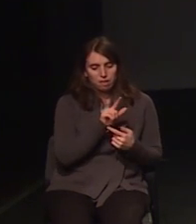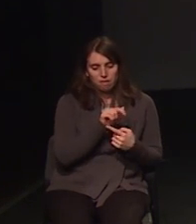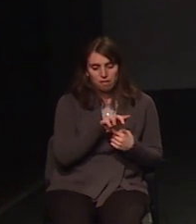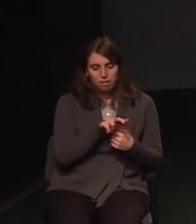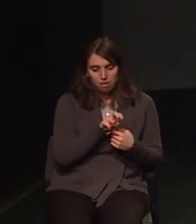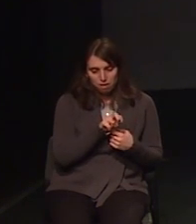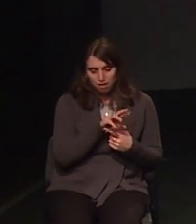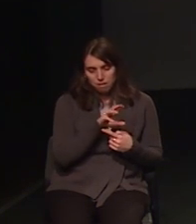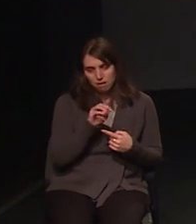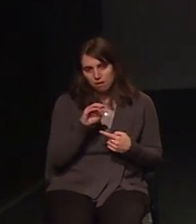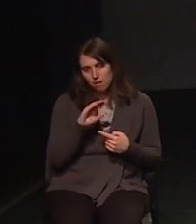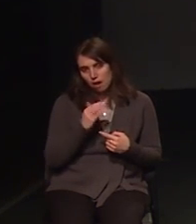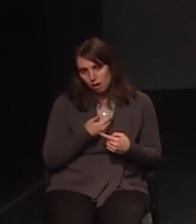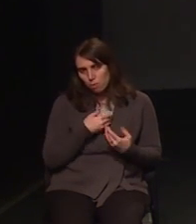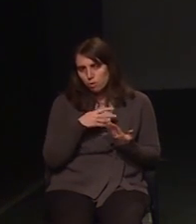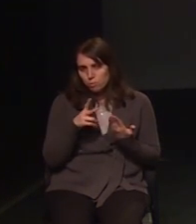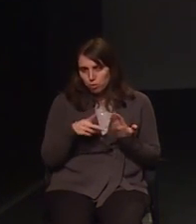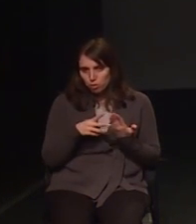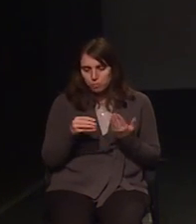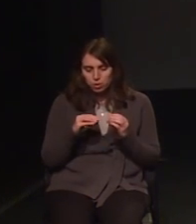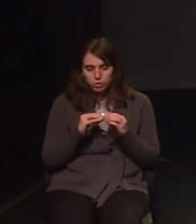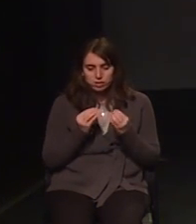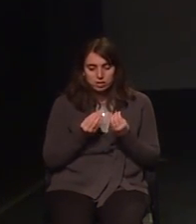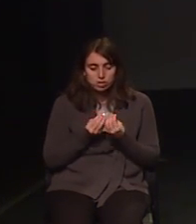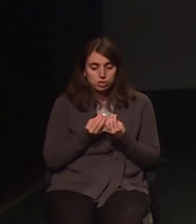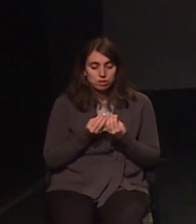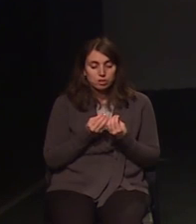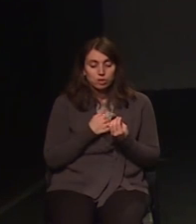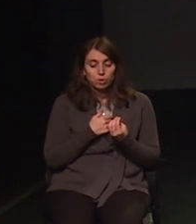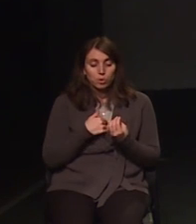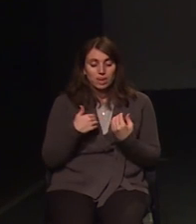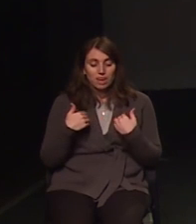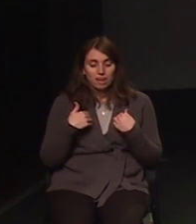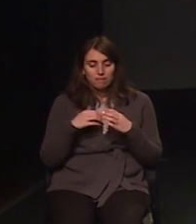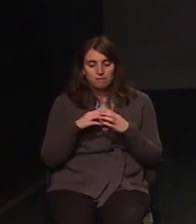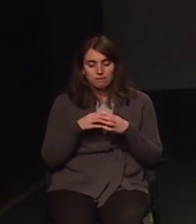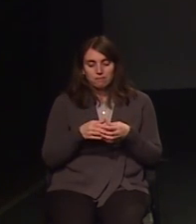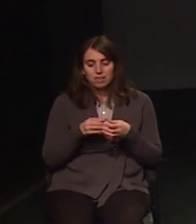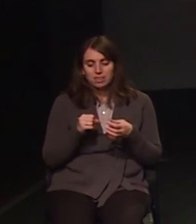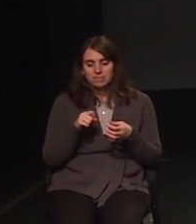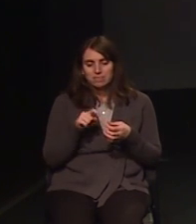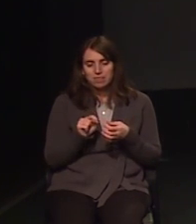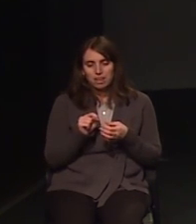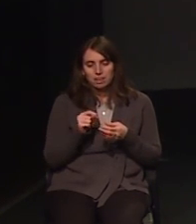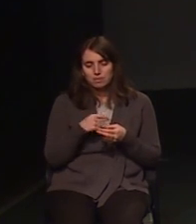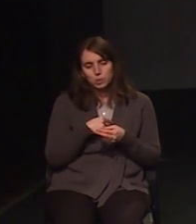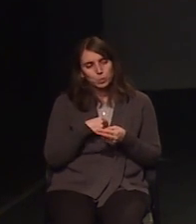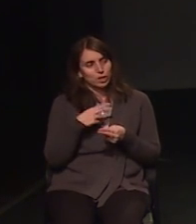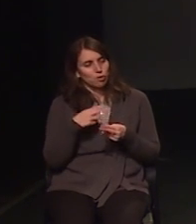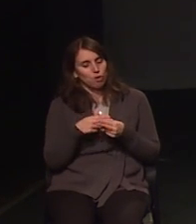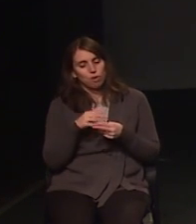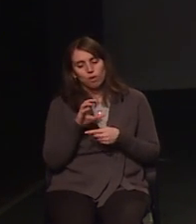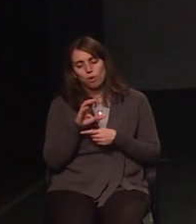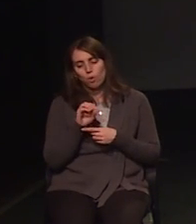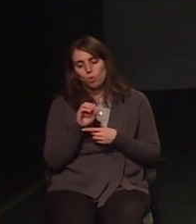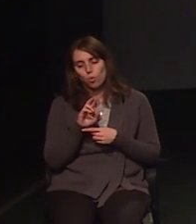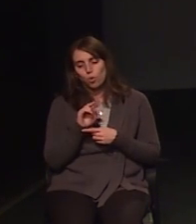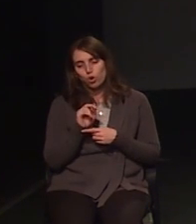our program and in our organization is that we have a set of what we call cornerstones. There are four ways that we believe if